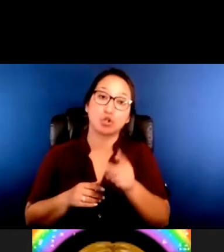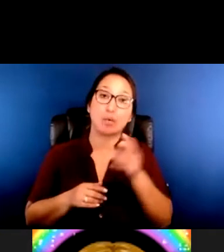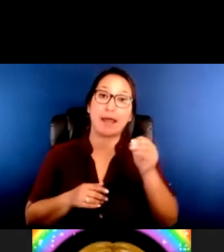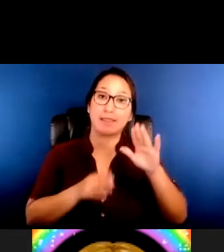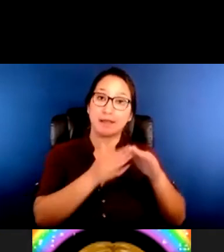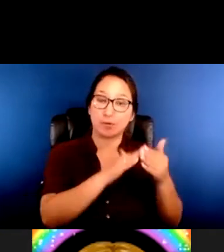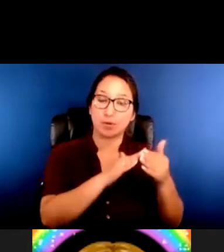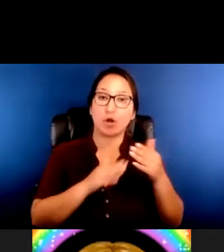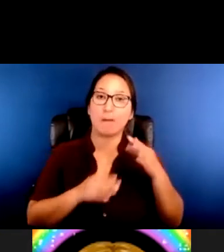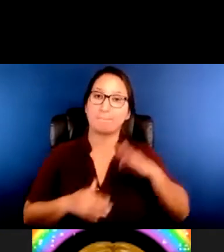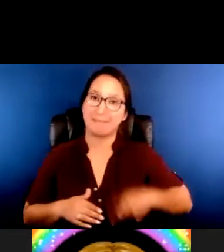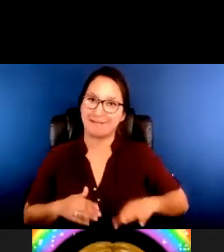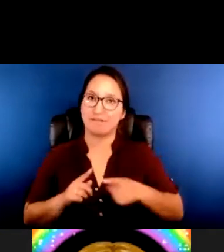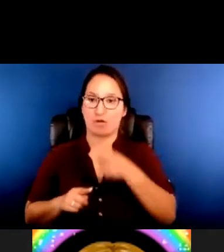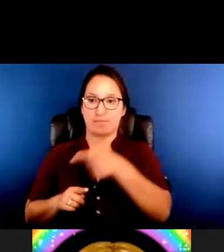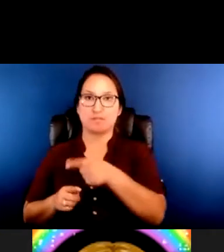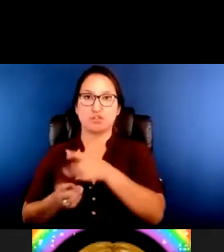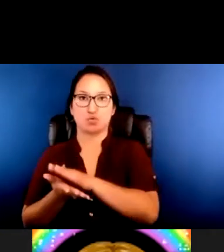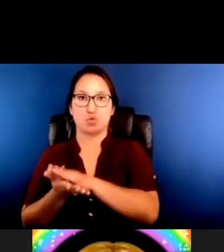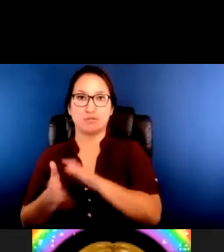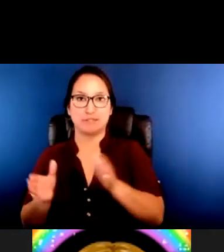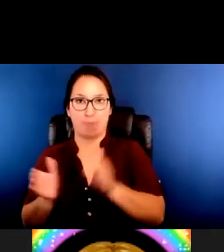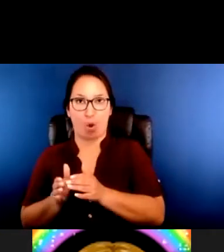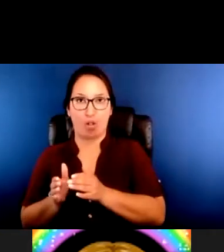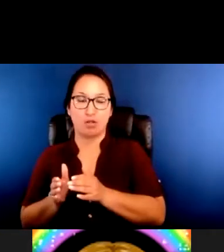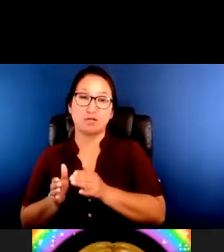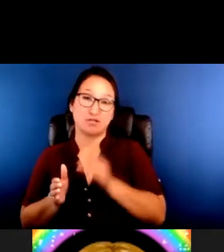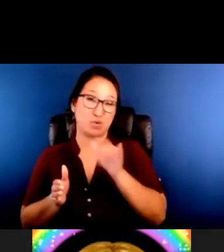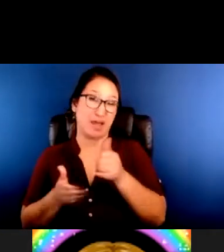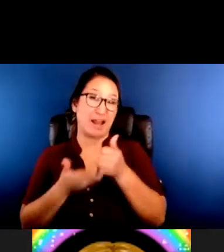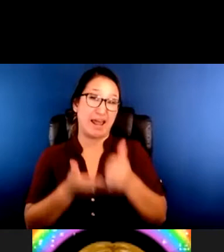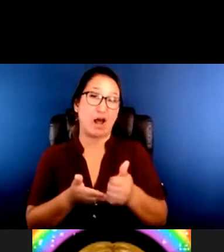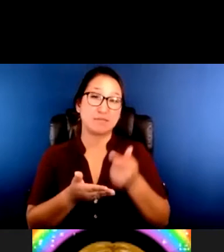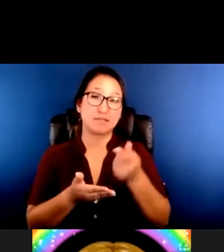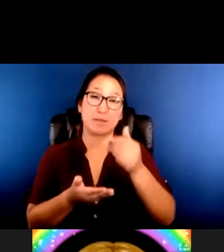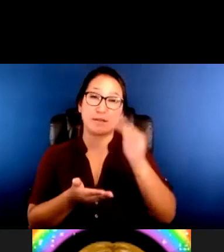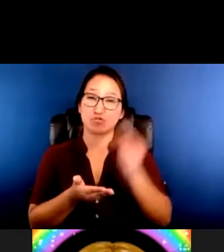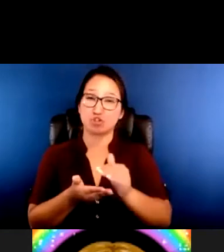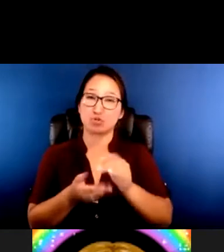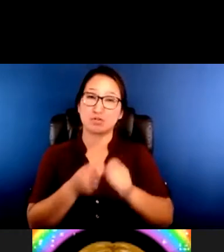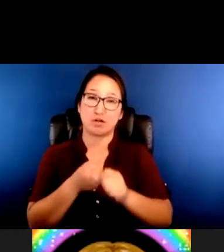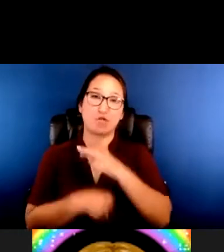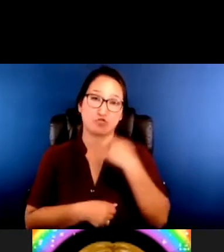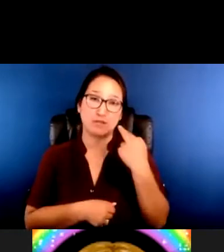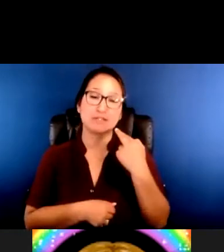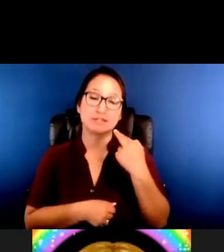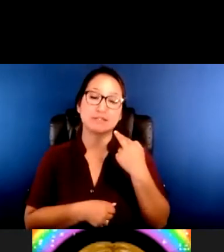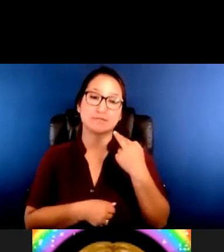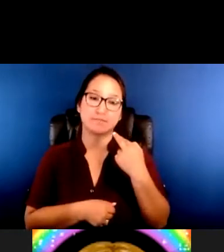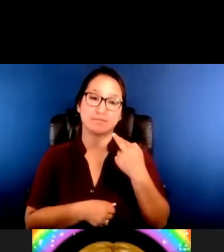school, and I think that in itself is reducing risk for kids coming to school and enabling us to reduce